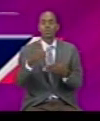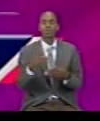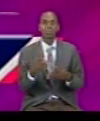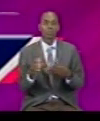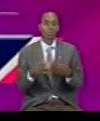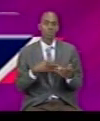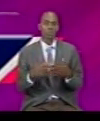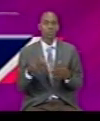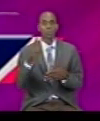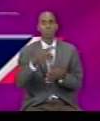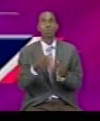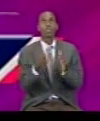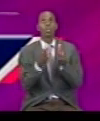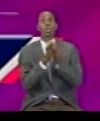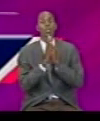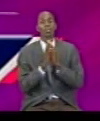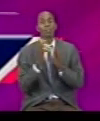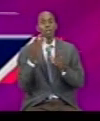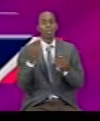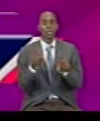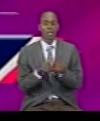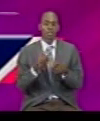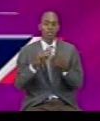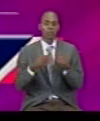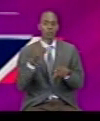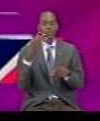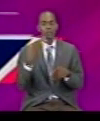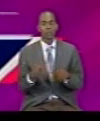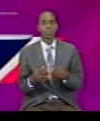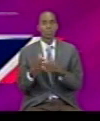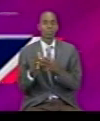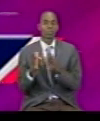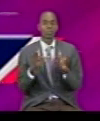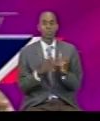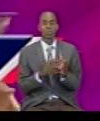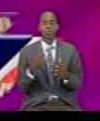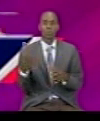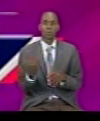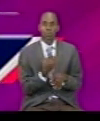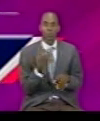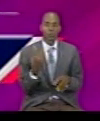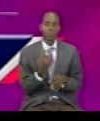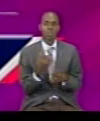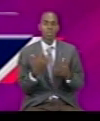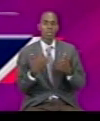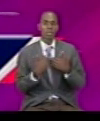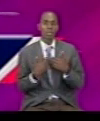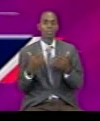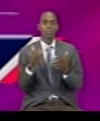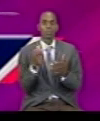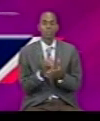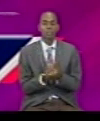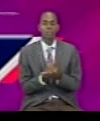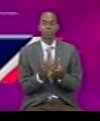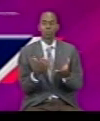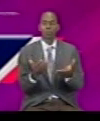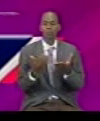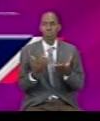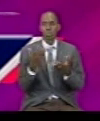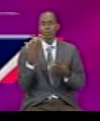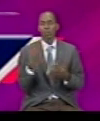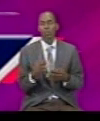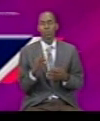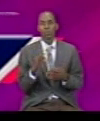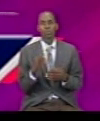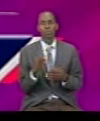Jesus. Only let your demand and desire for fruitfulness be priority of your life